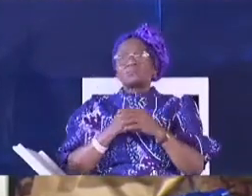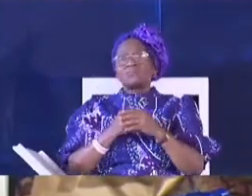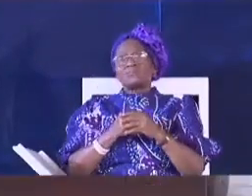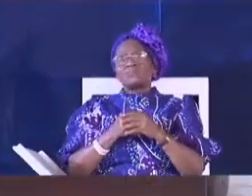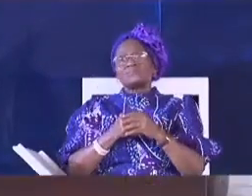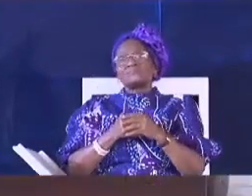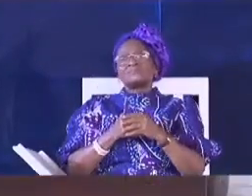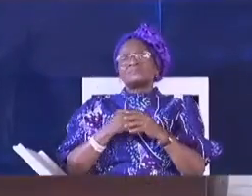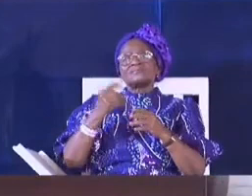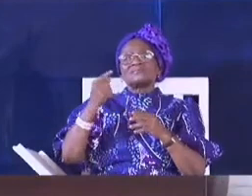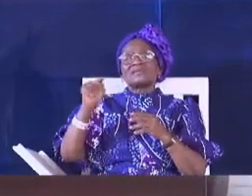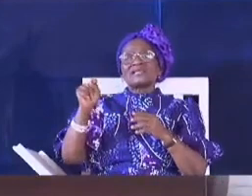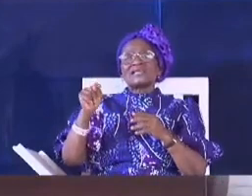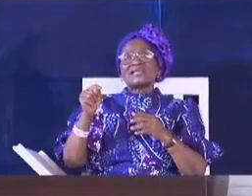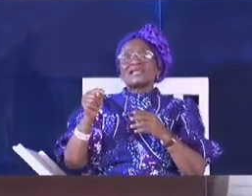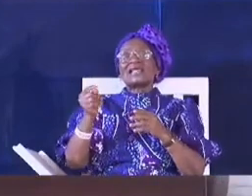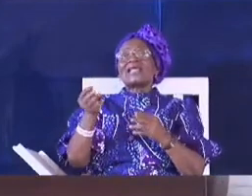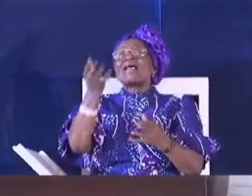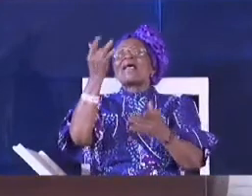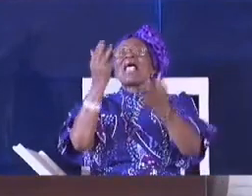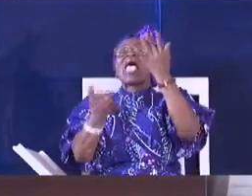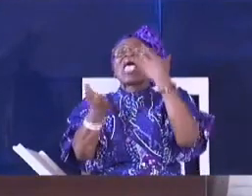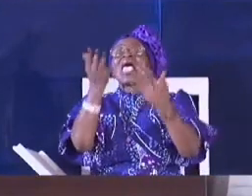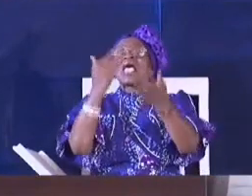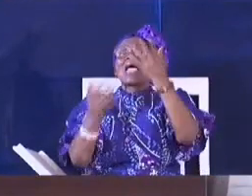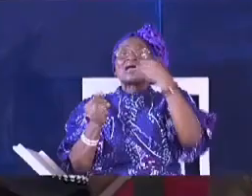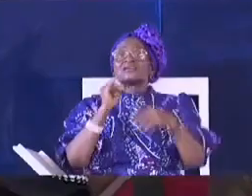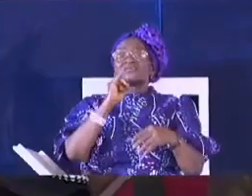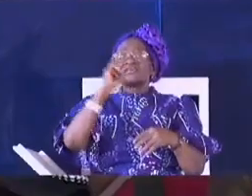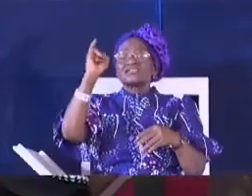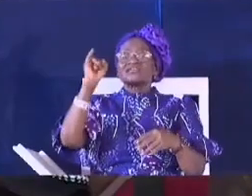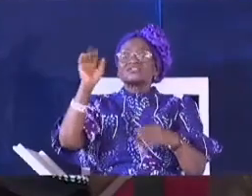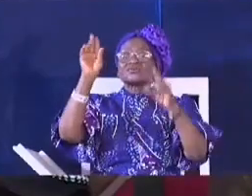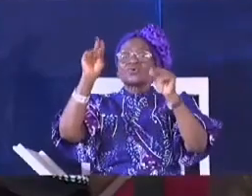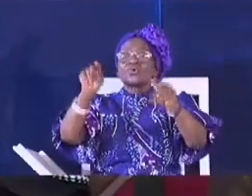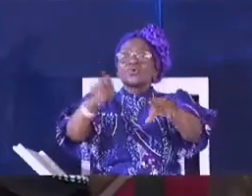The flame is no longer small.